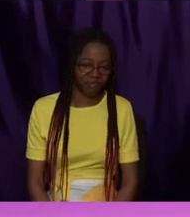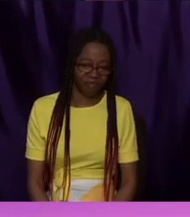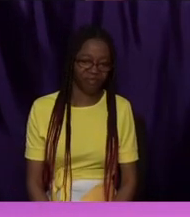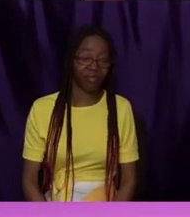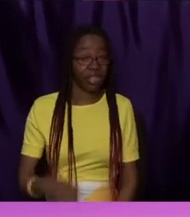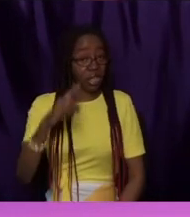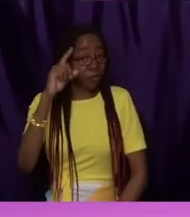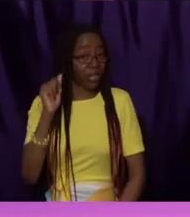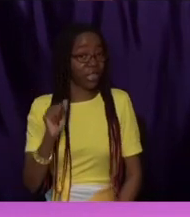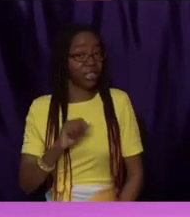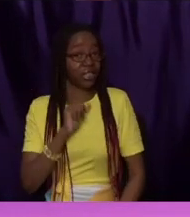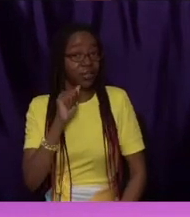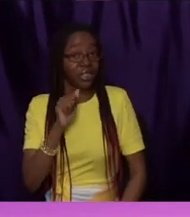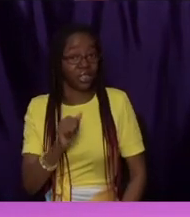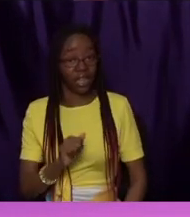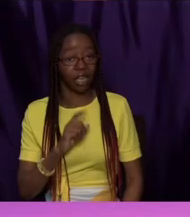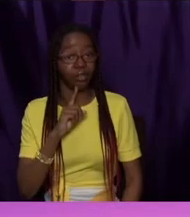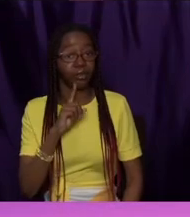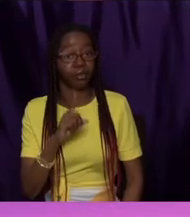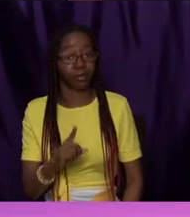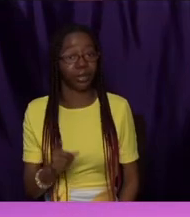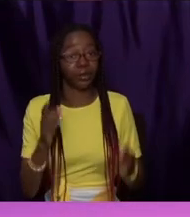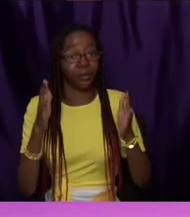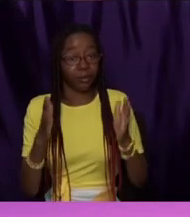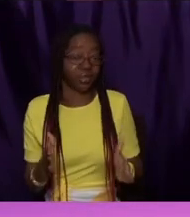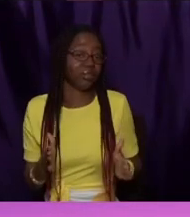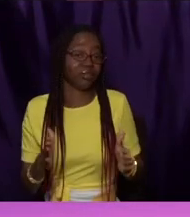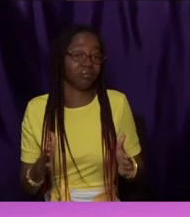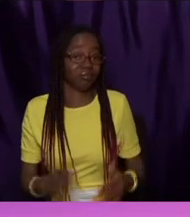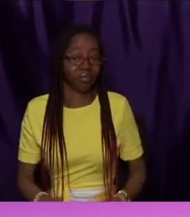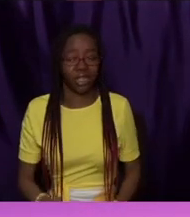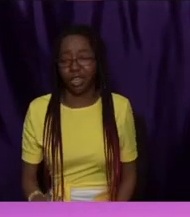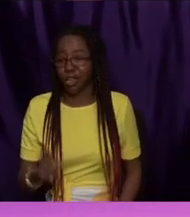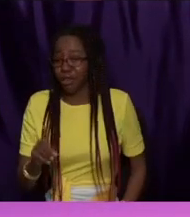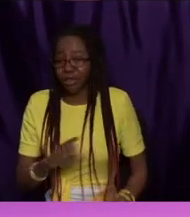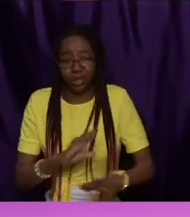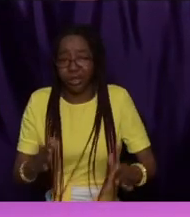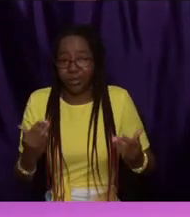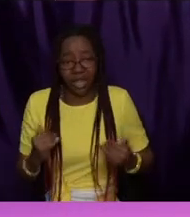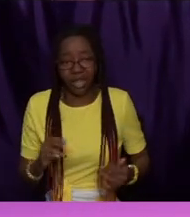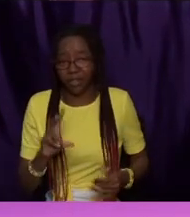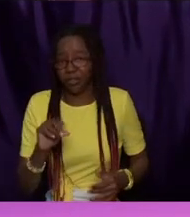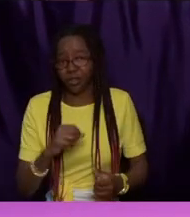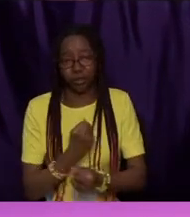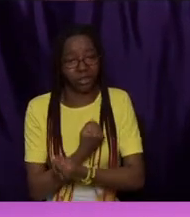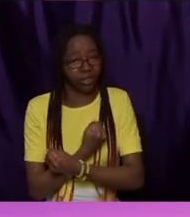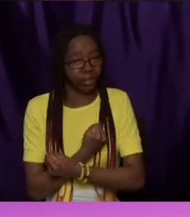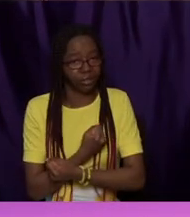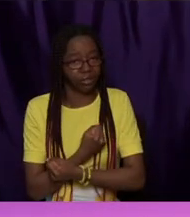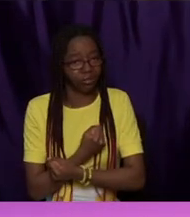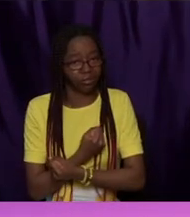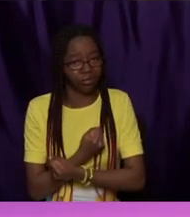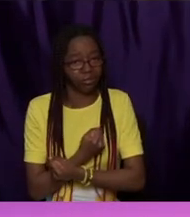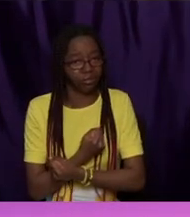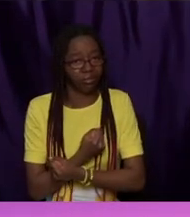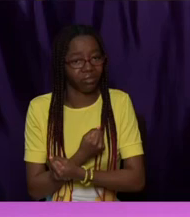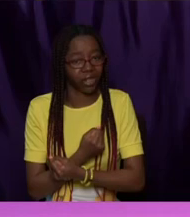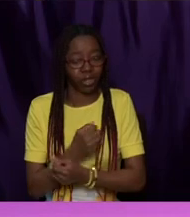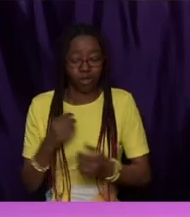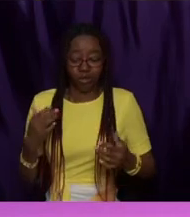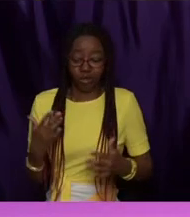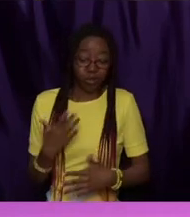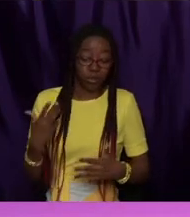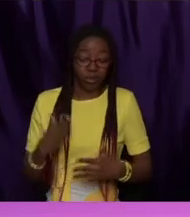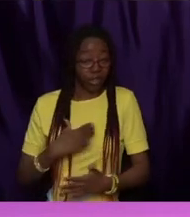Because there ain't no real substance. And you don't have no real love. Because you afraid